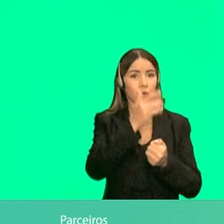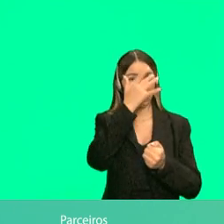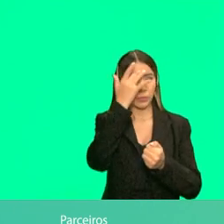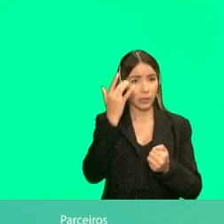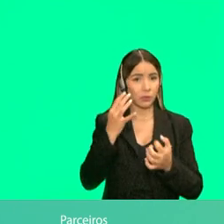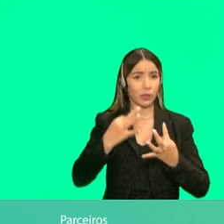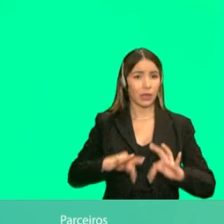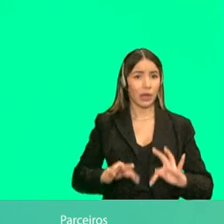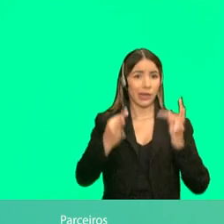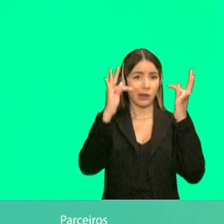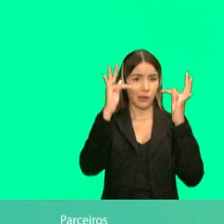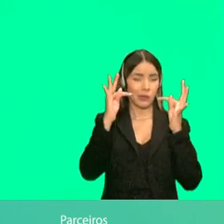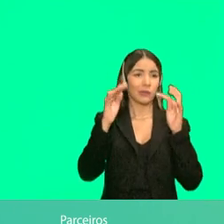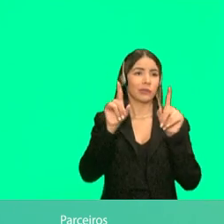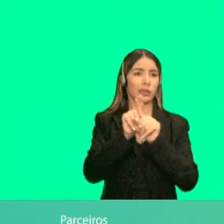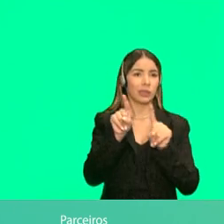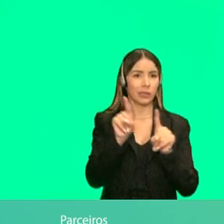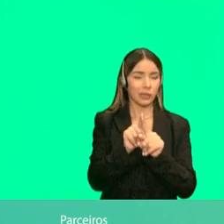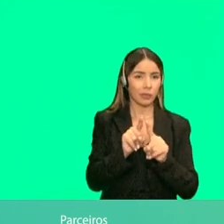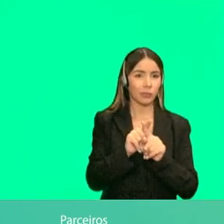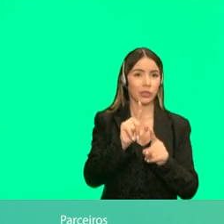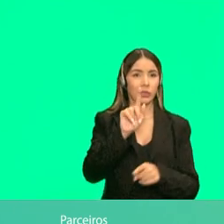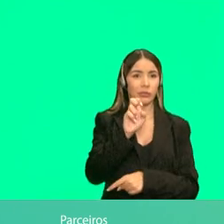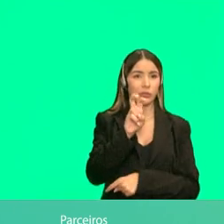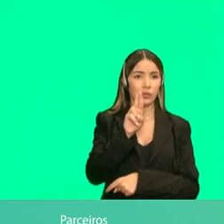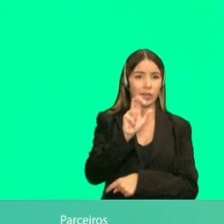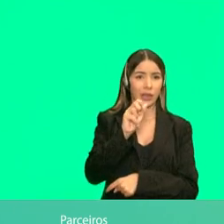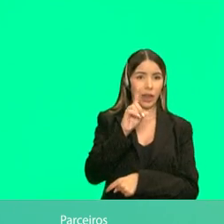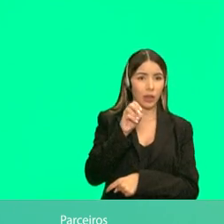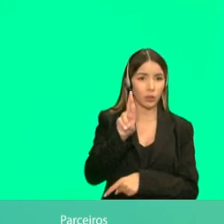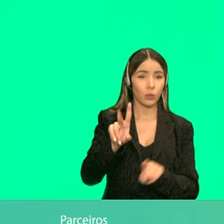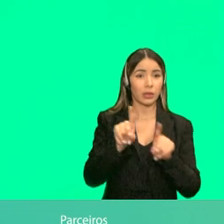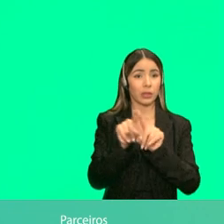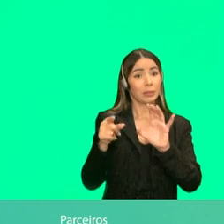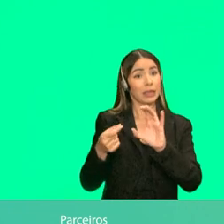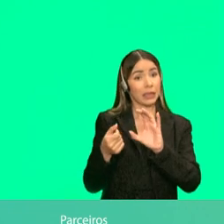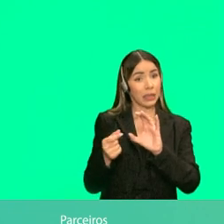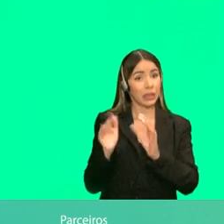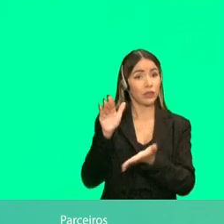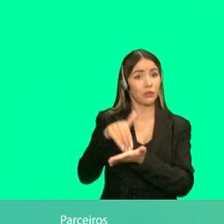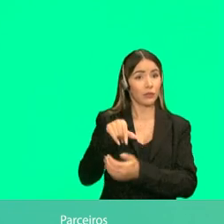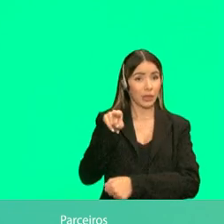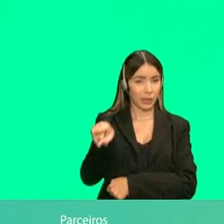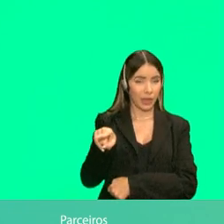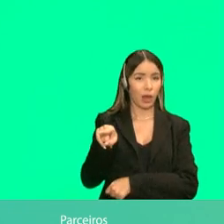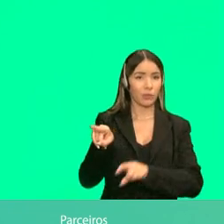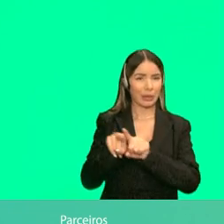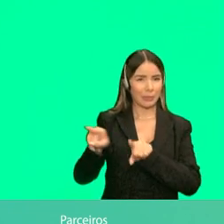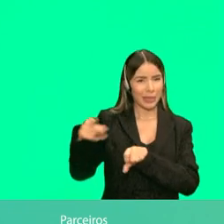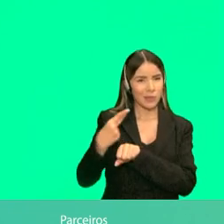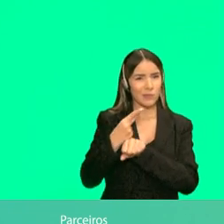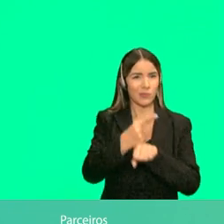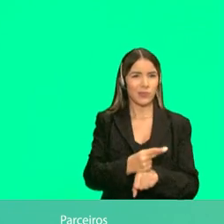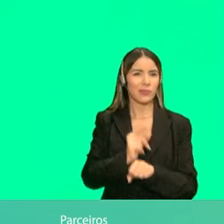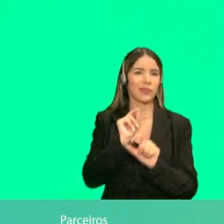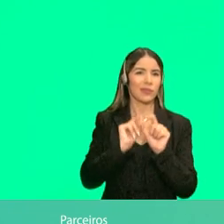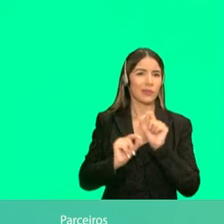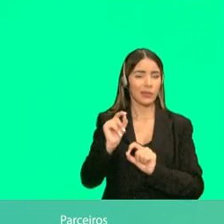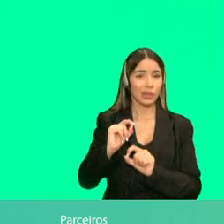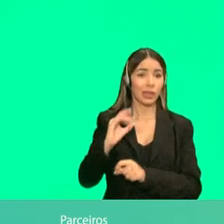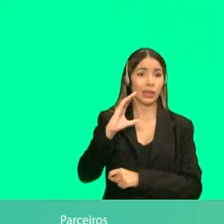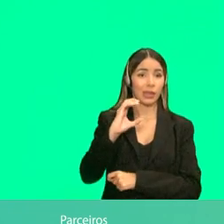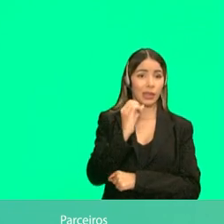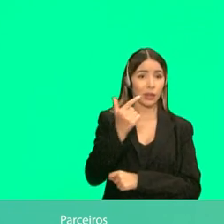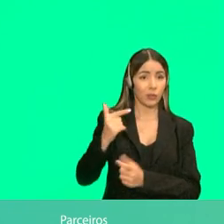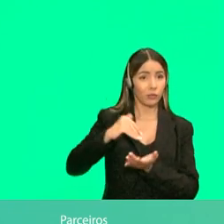And well, hybrid technologies are very welcome. In Cubatão, for example, through